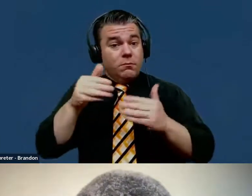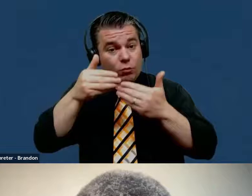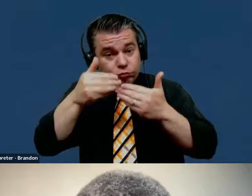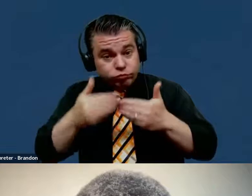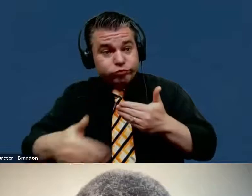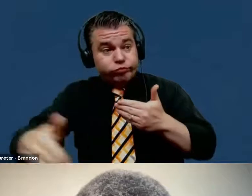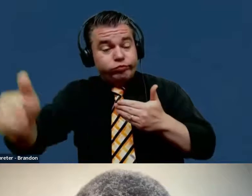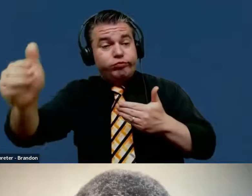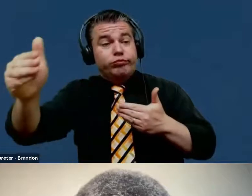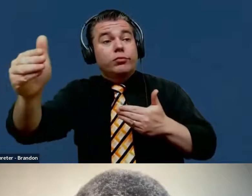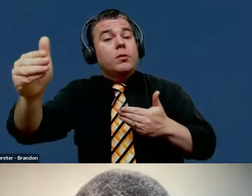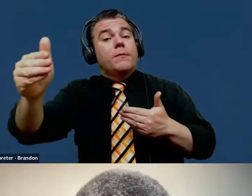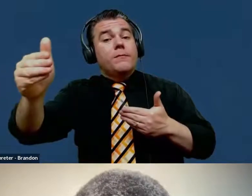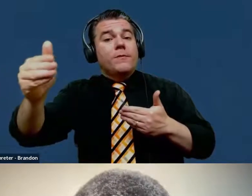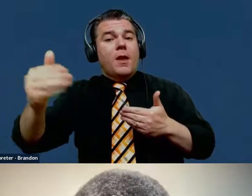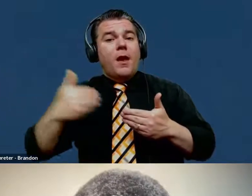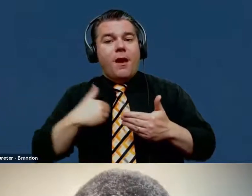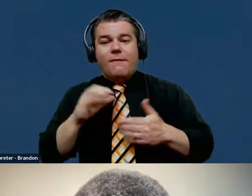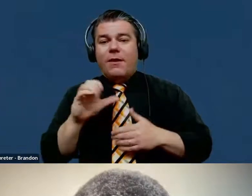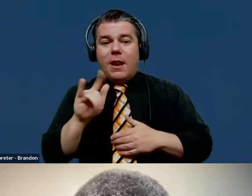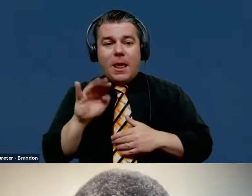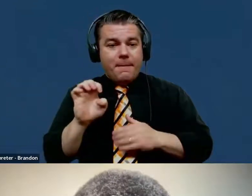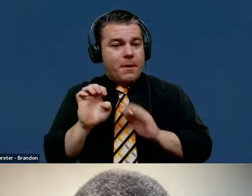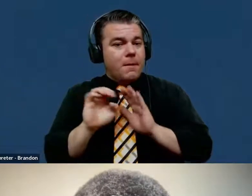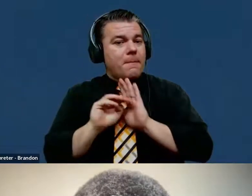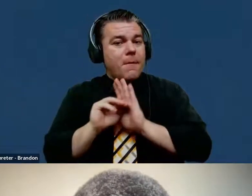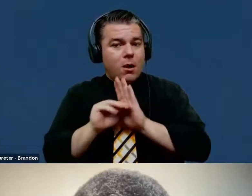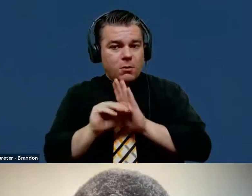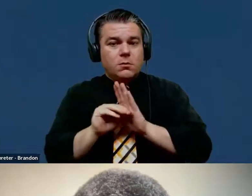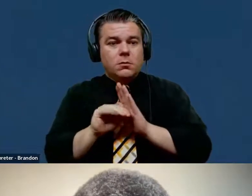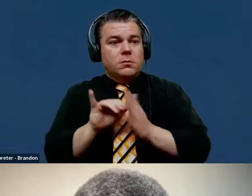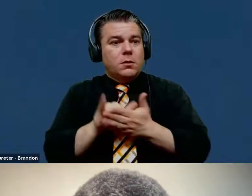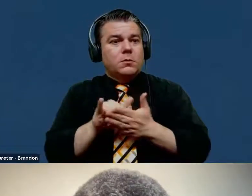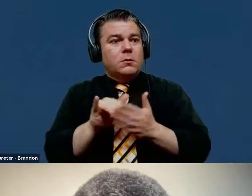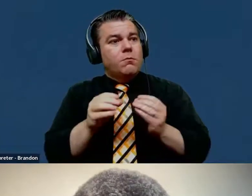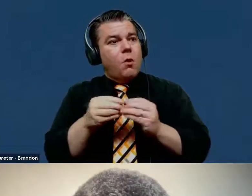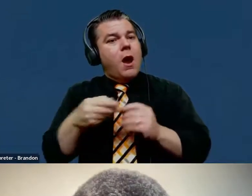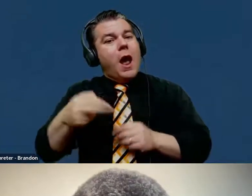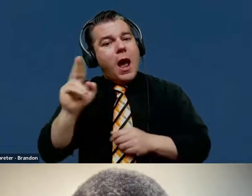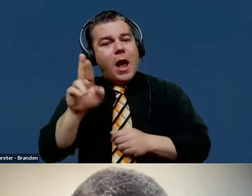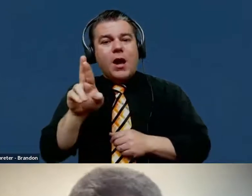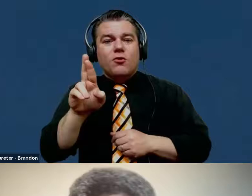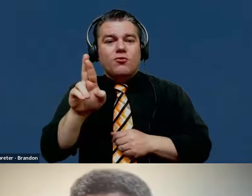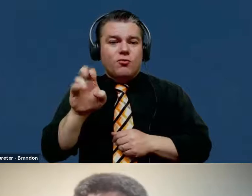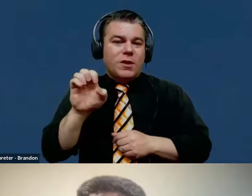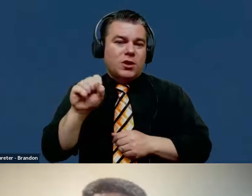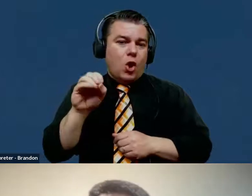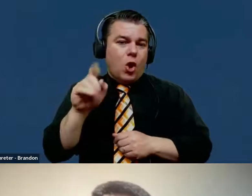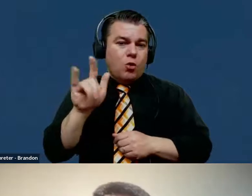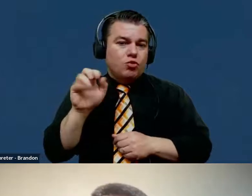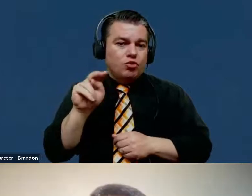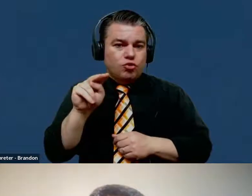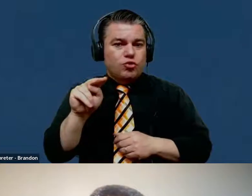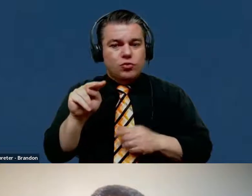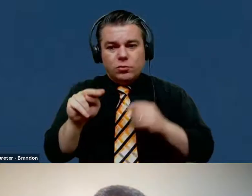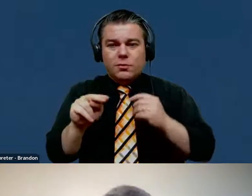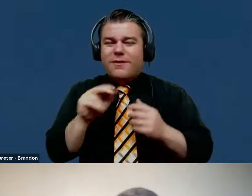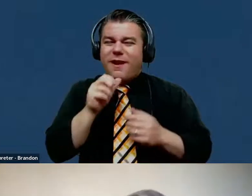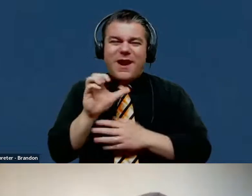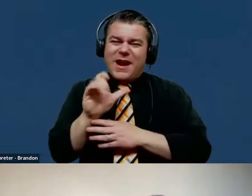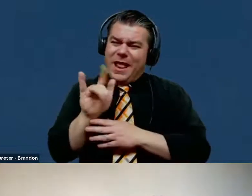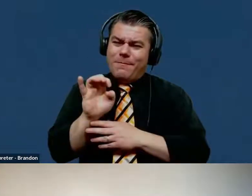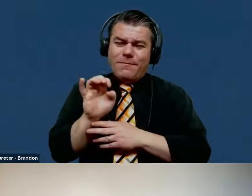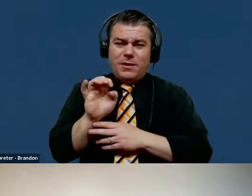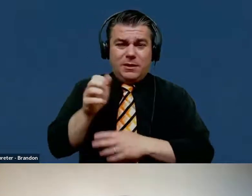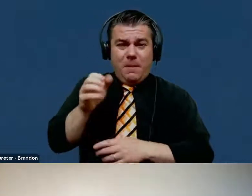Brittany, we have climate models which do get higher resolution, etc. It's not that climate models are bad. It's